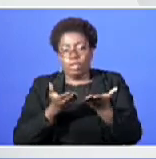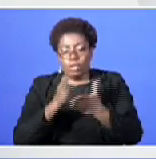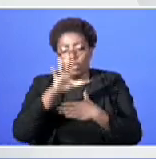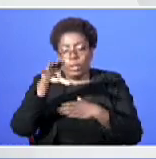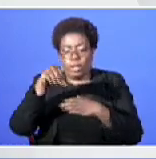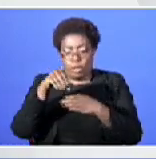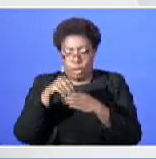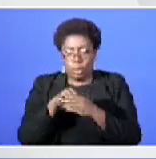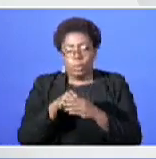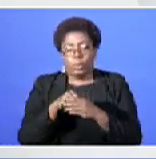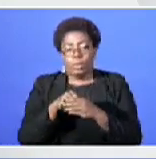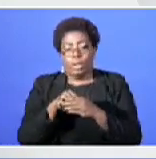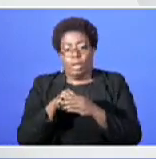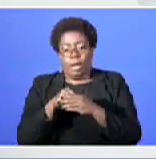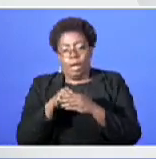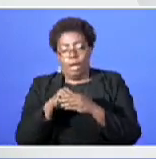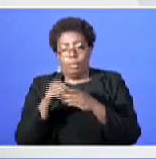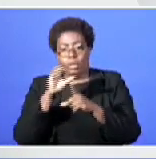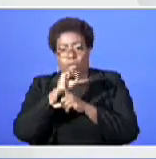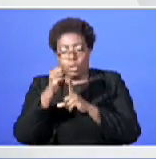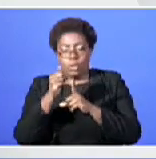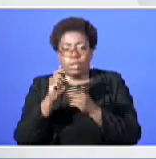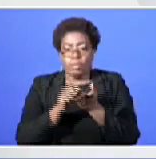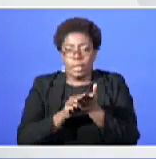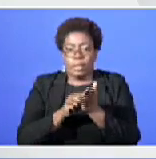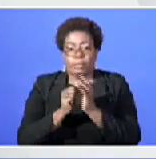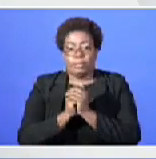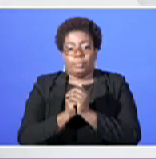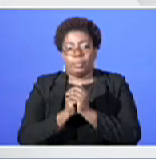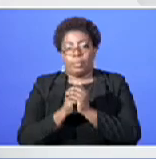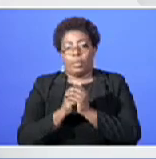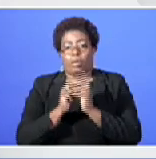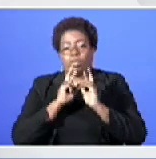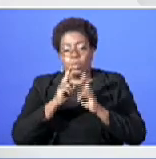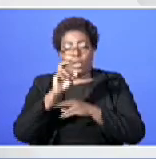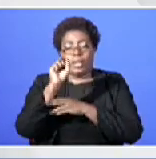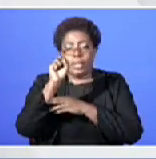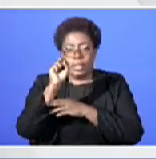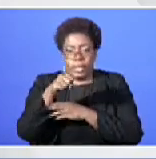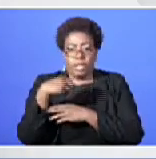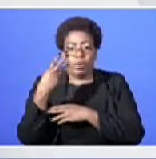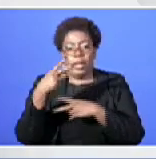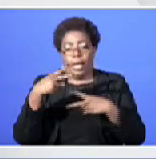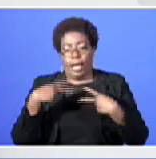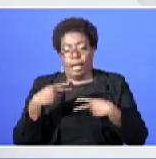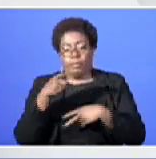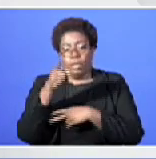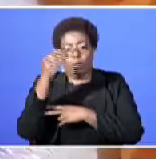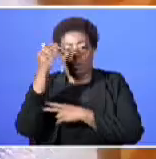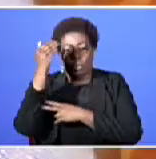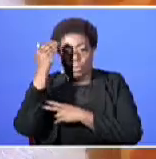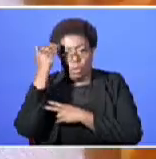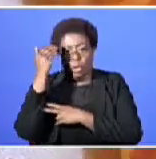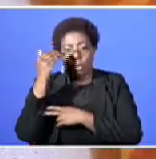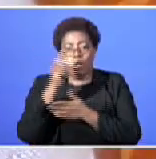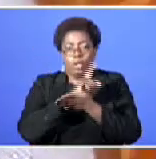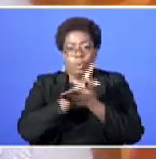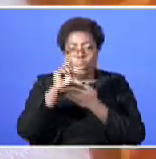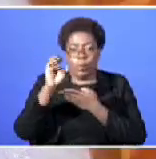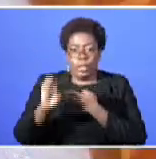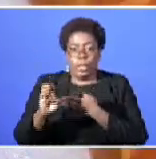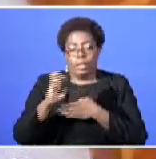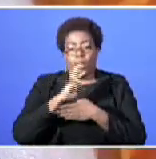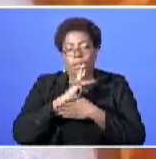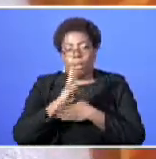or to maximize social media? Yes, we have. As you know, the weekends